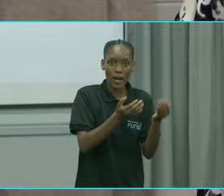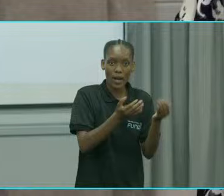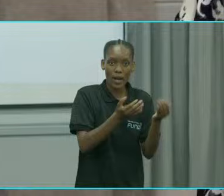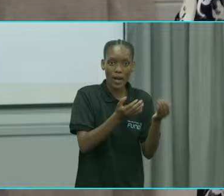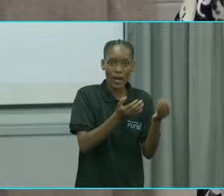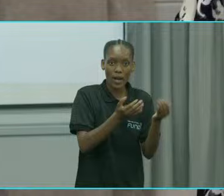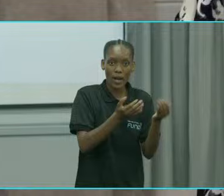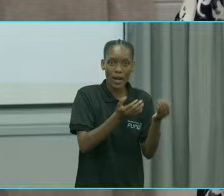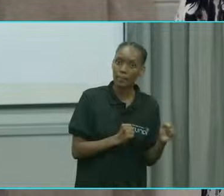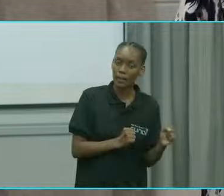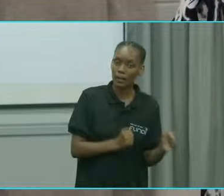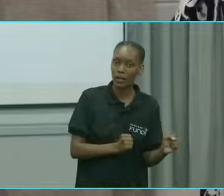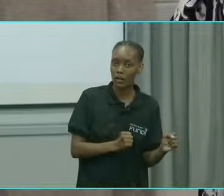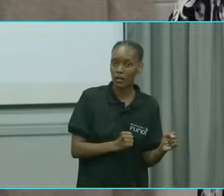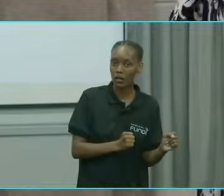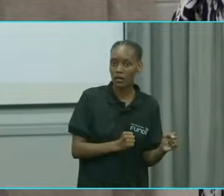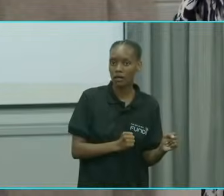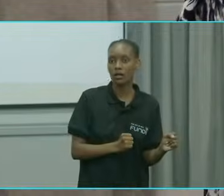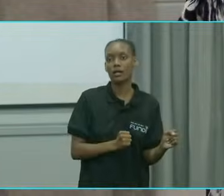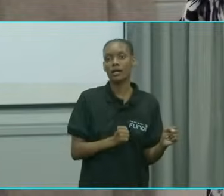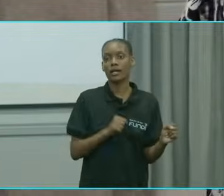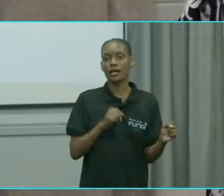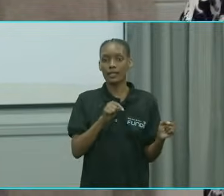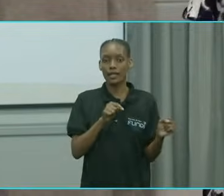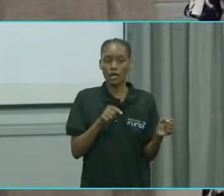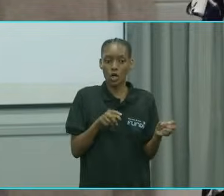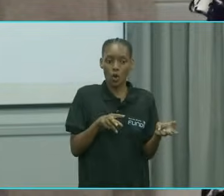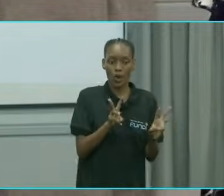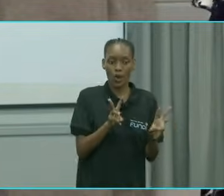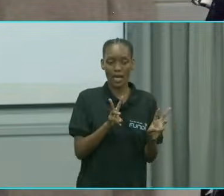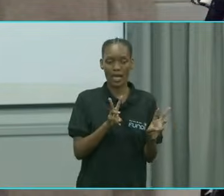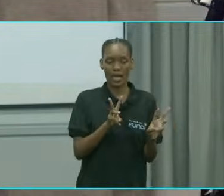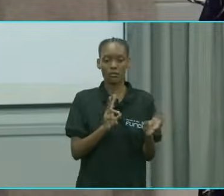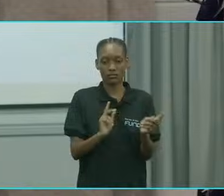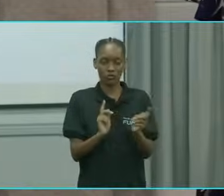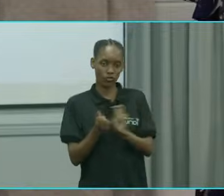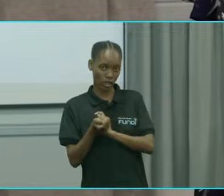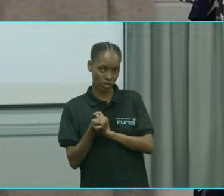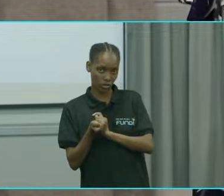then reconsider how we weight at the end of the day?